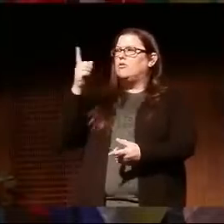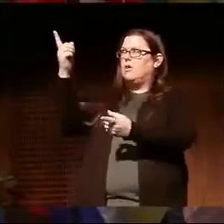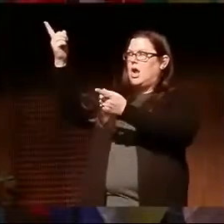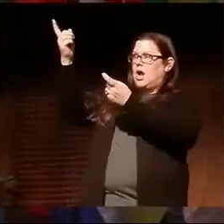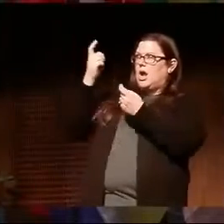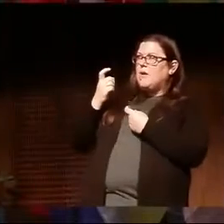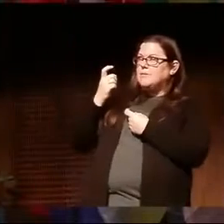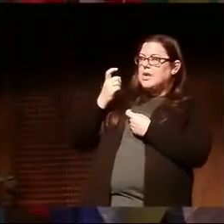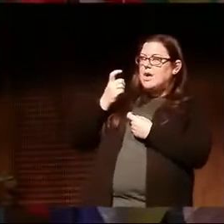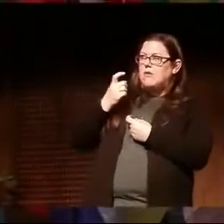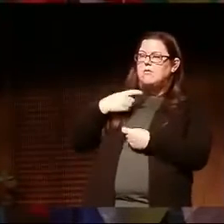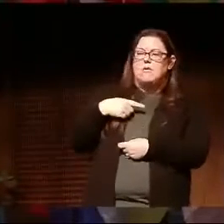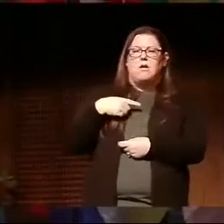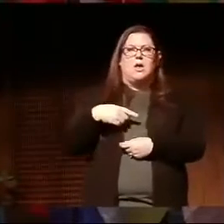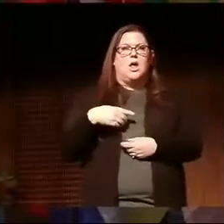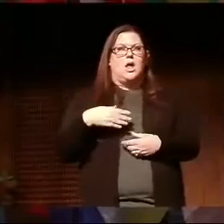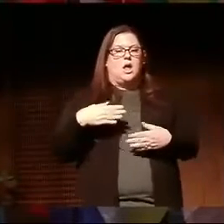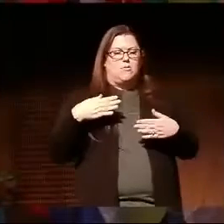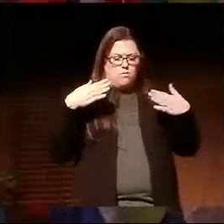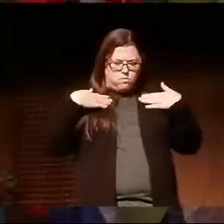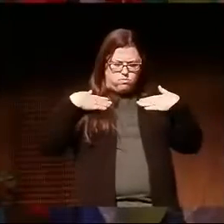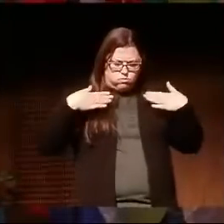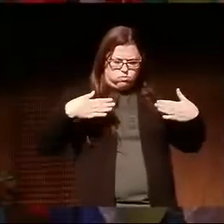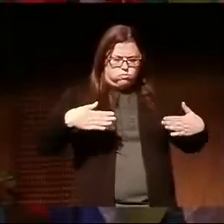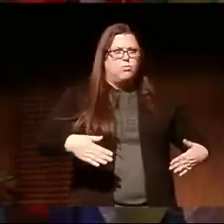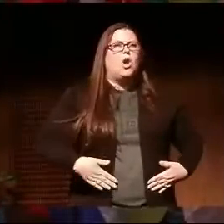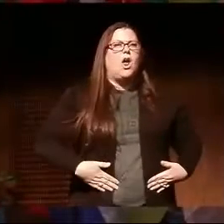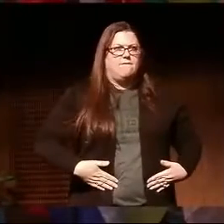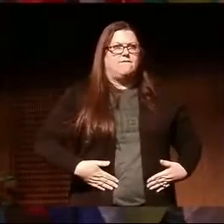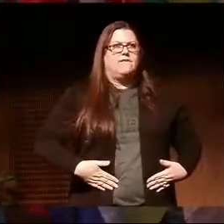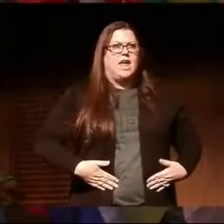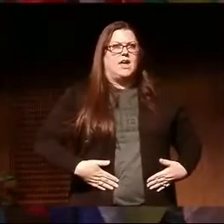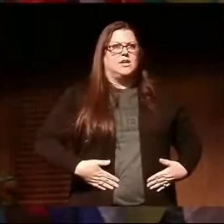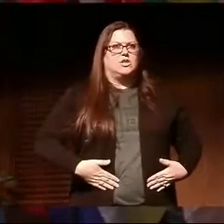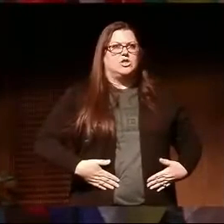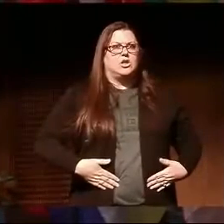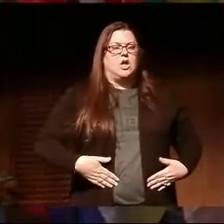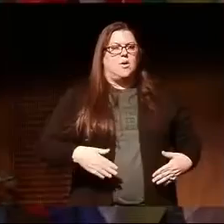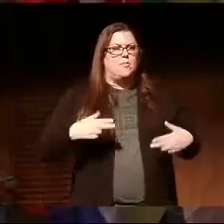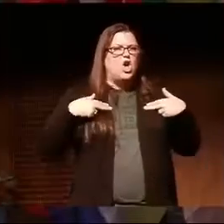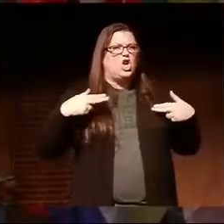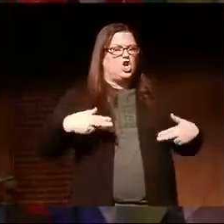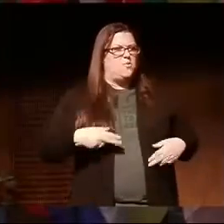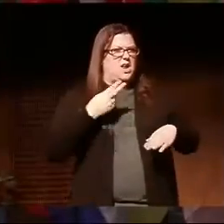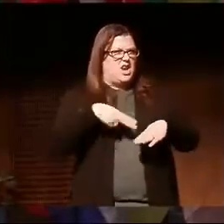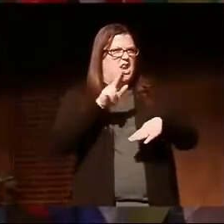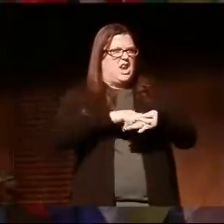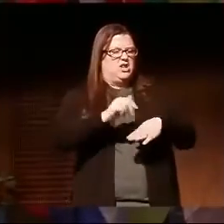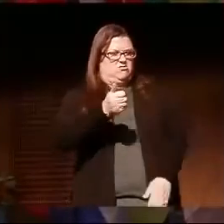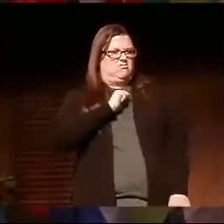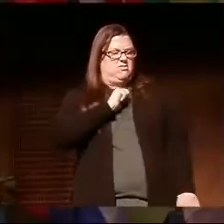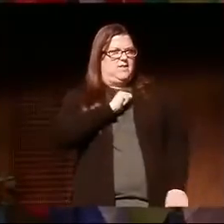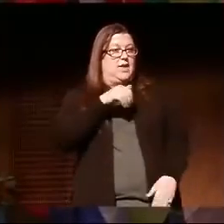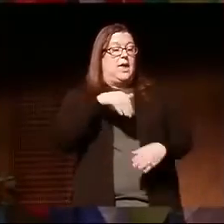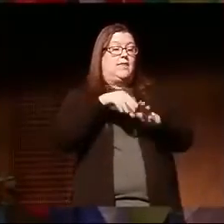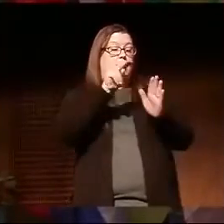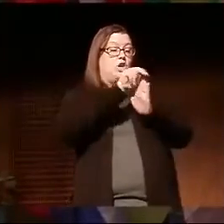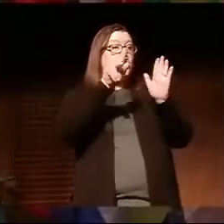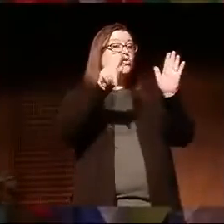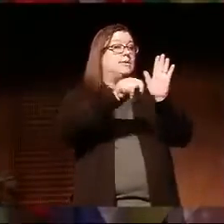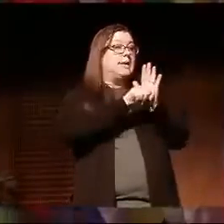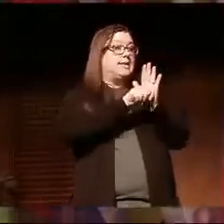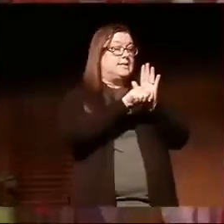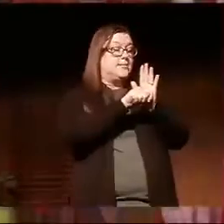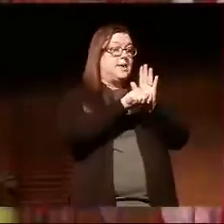flesh, dwelt among us. He took on a human nature to himself. And in the New Testament, it is affirmed again and